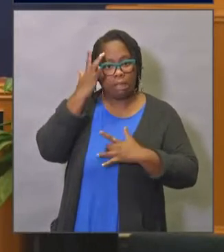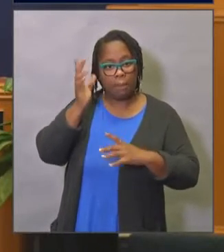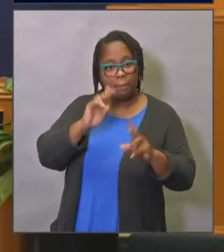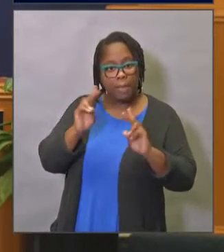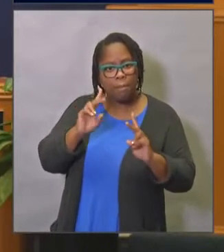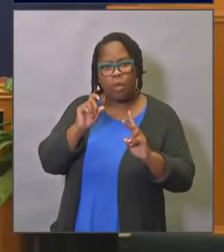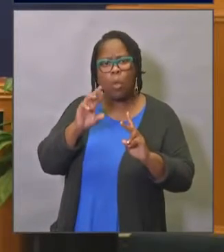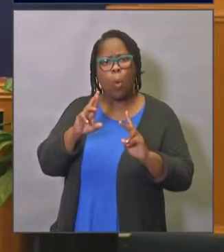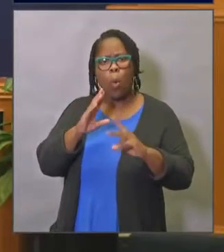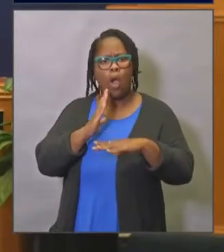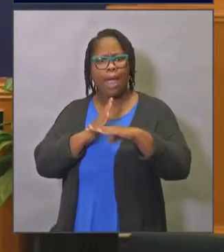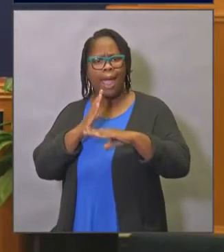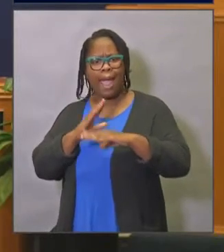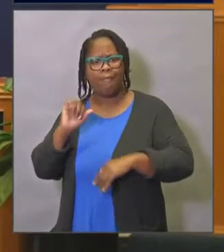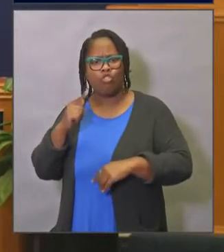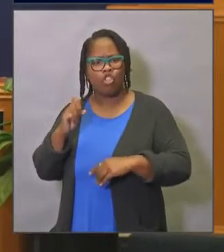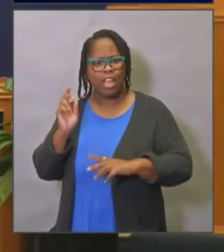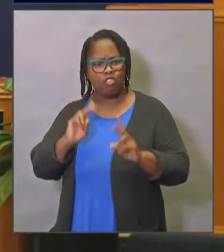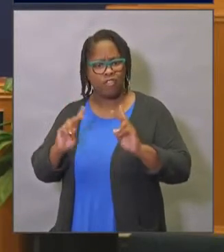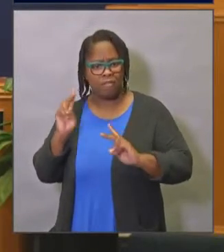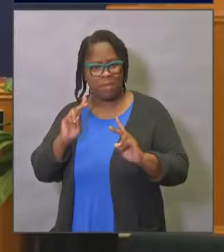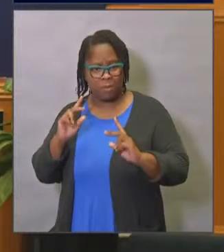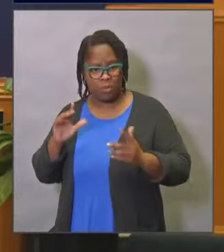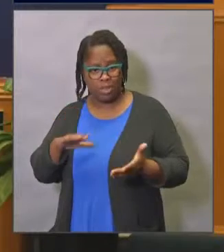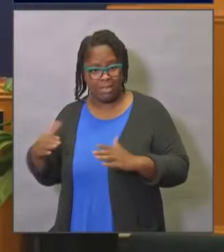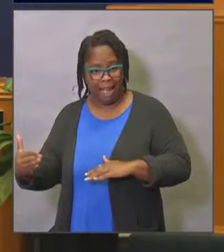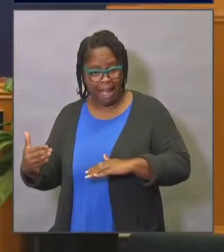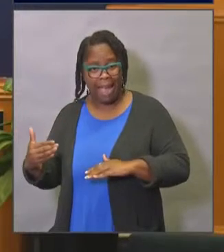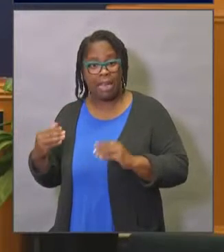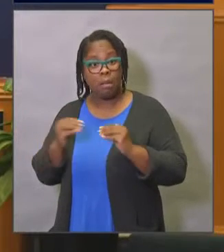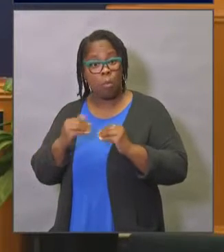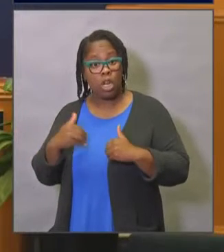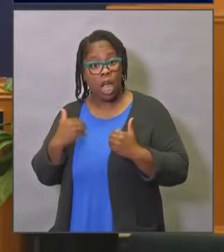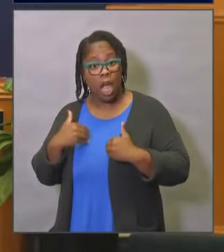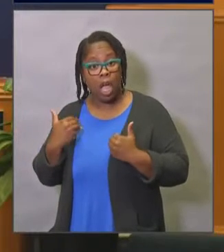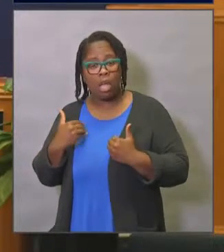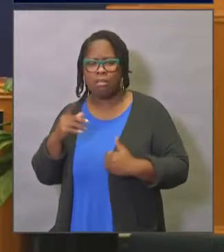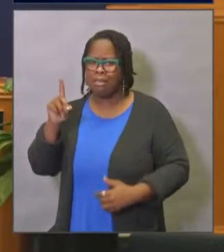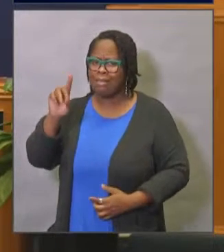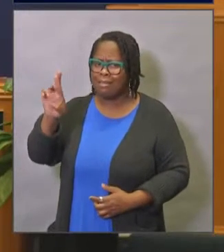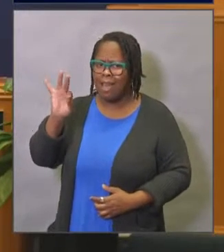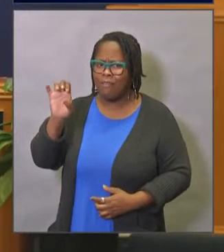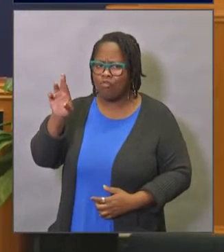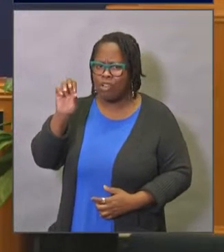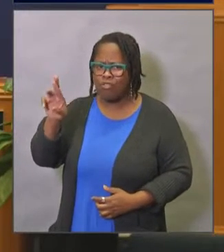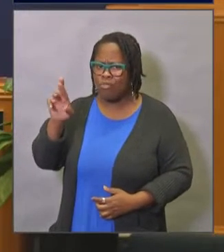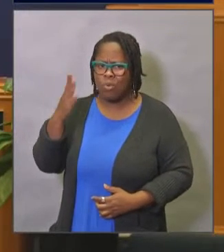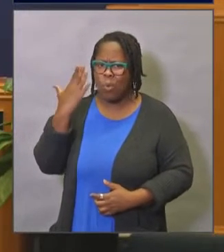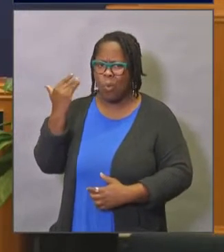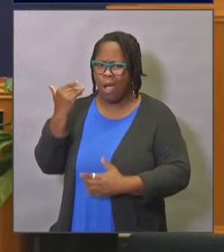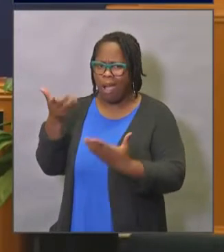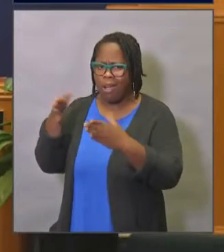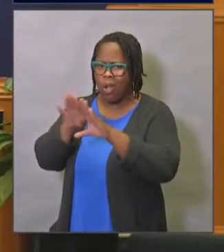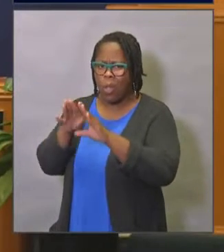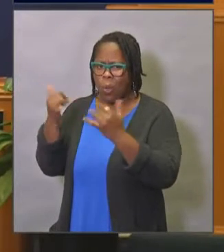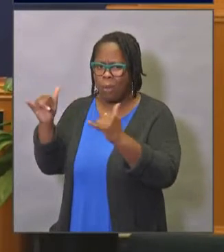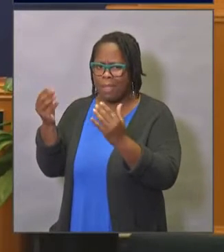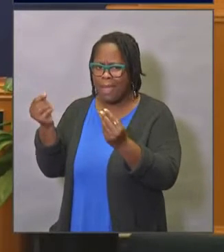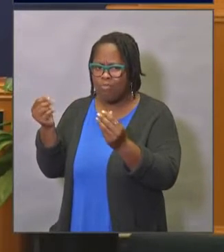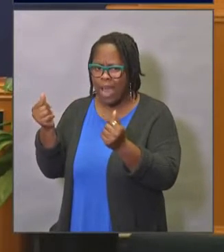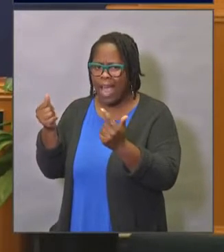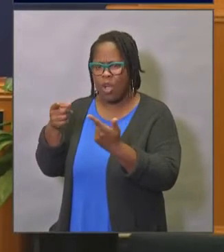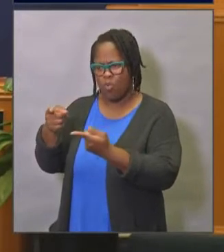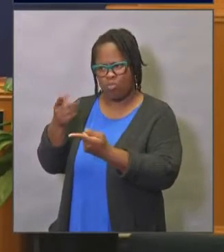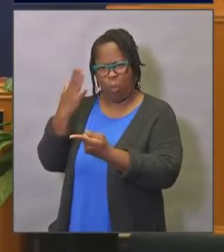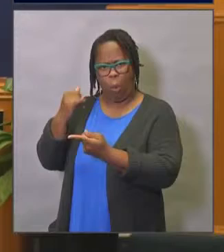age of people dying getting younger? Dr. Ferrer, can you explain why the county is relenting on closing playgrounds, given that you've talked about the risk of letting them stay